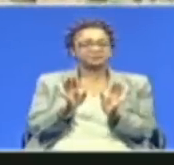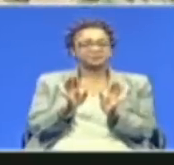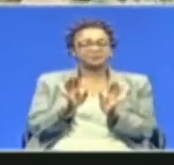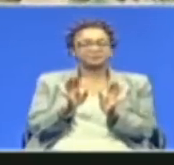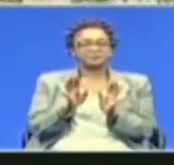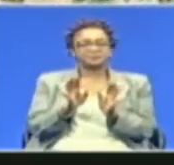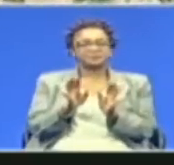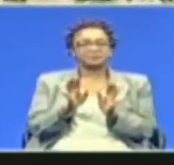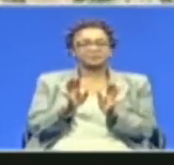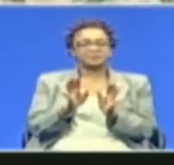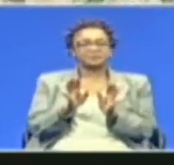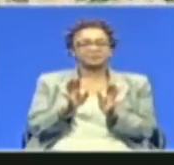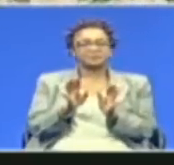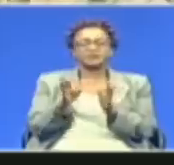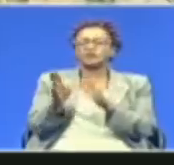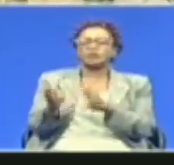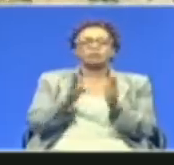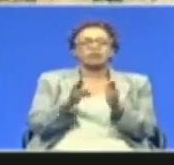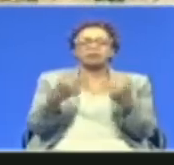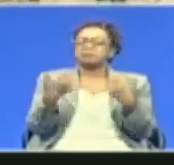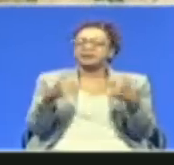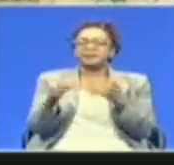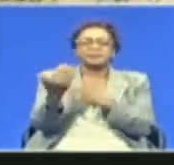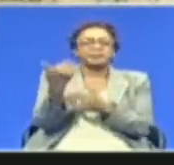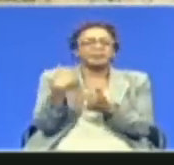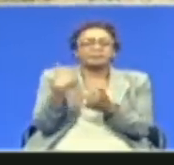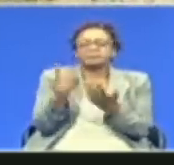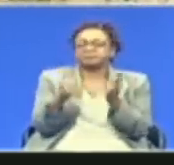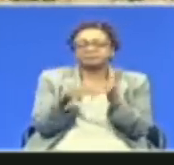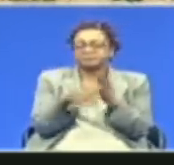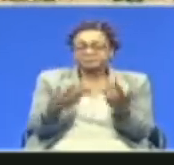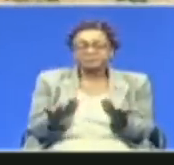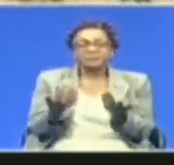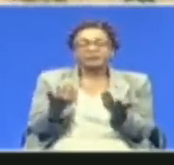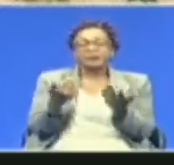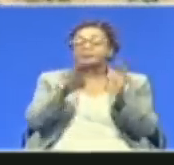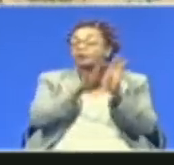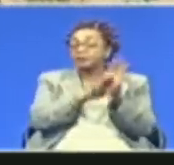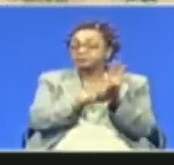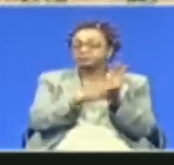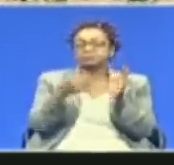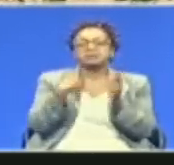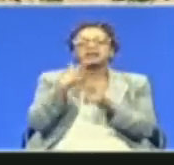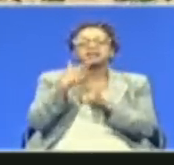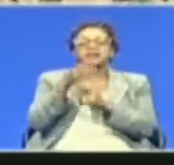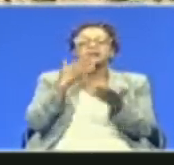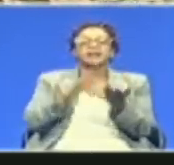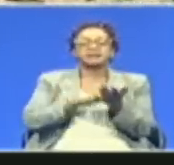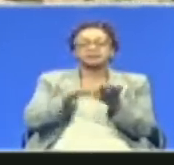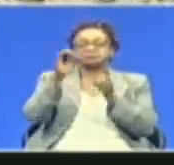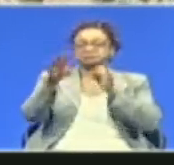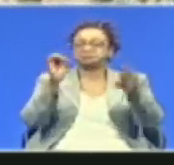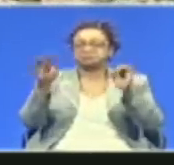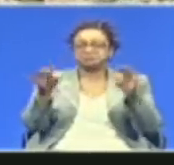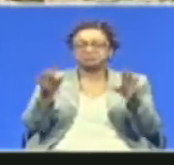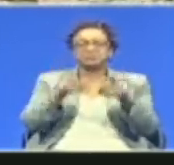I've told you, normal play. She asked me, Fred, what's your program? I told her that my program is to drop the letters. Then when